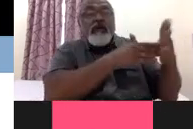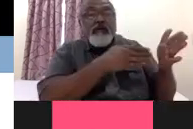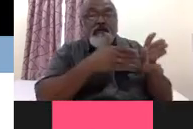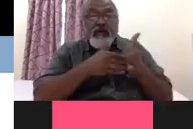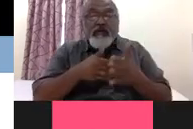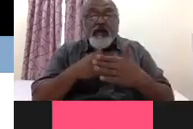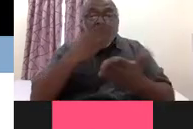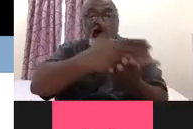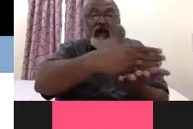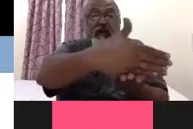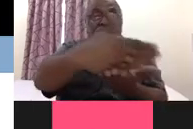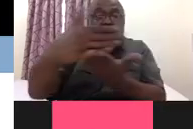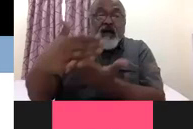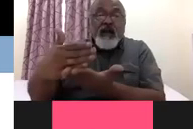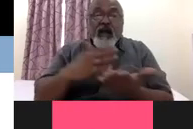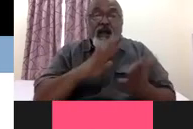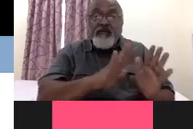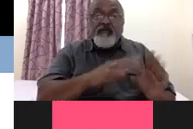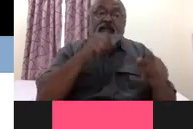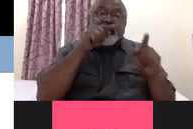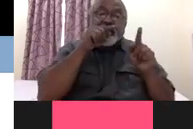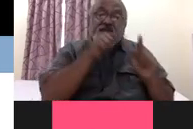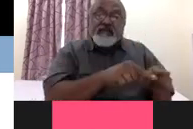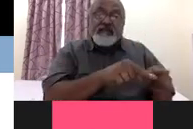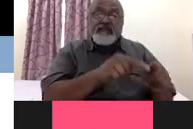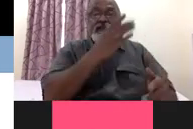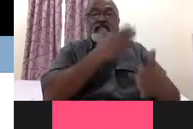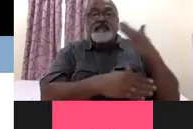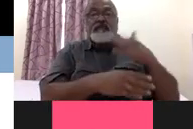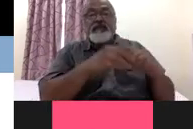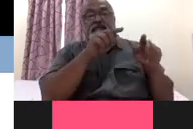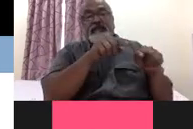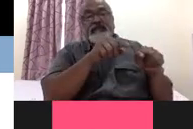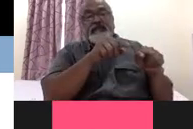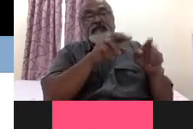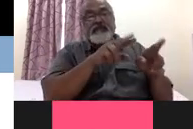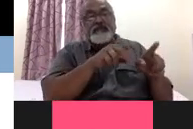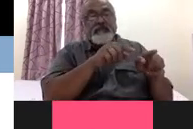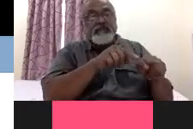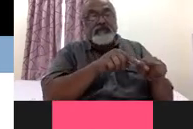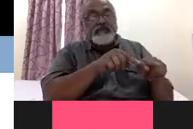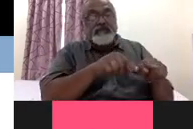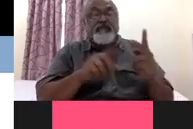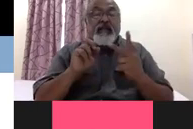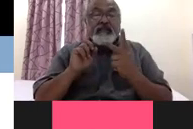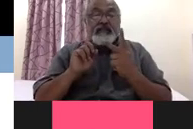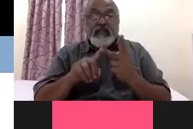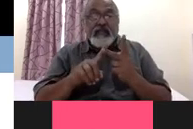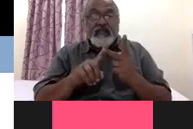which hampers the participation of individual in the society. Also, the second point is that